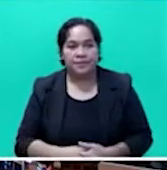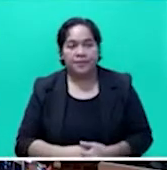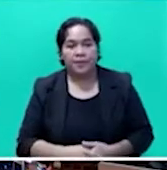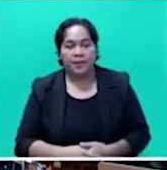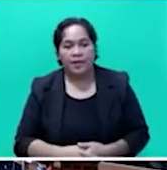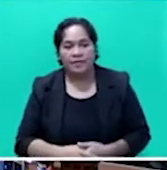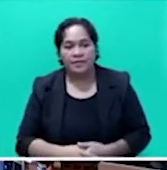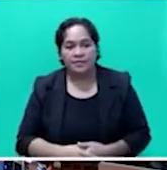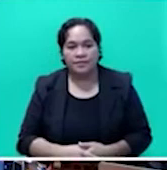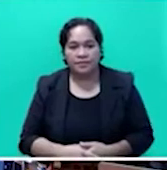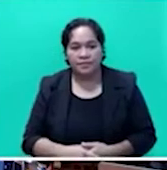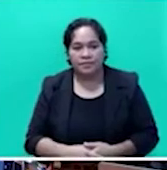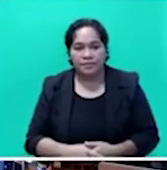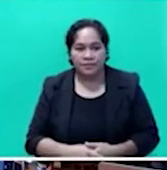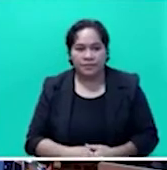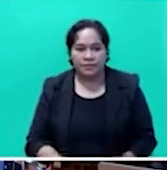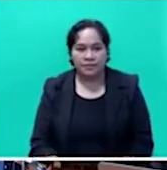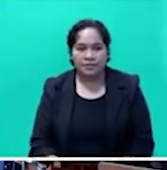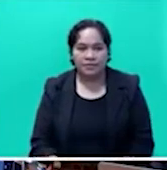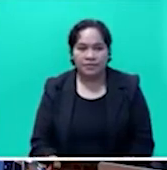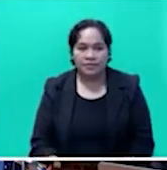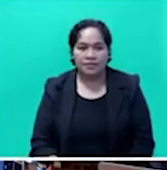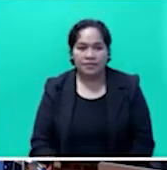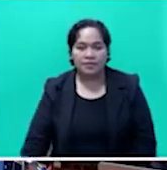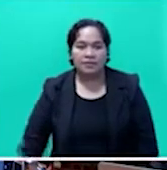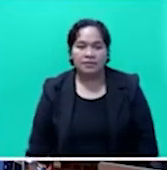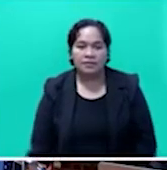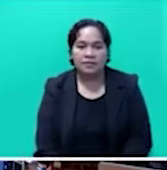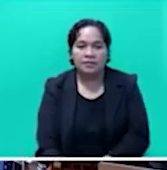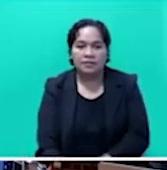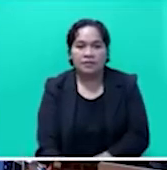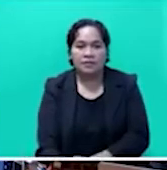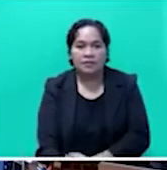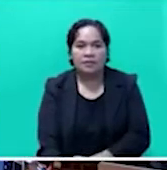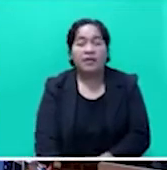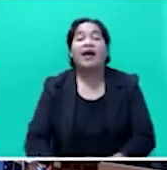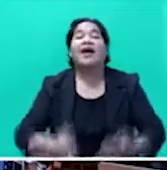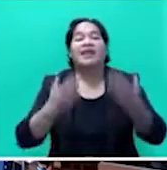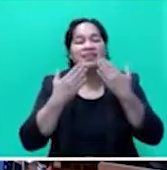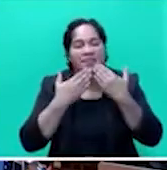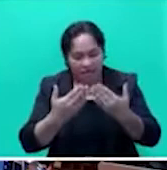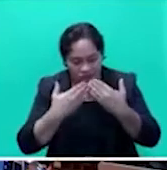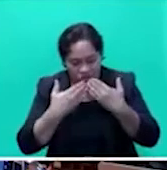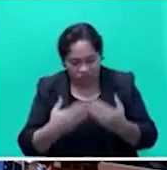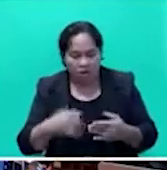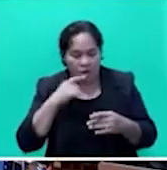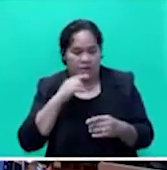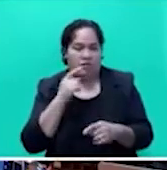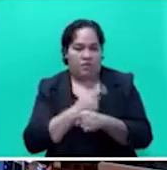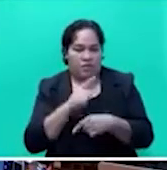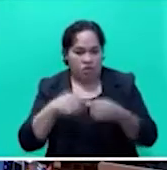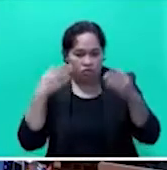Thank you, Mr. Speaker, sir, for the opportunity to talk about some of the consequential bills. I will focus in particular